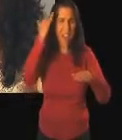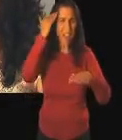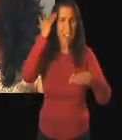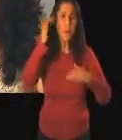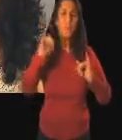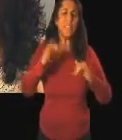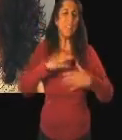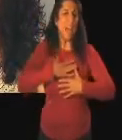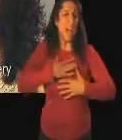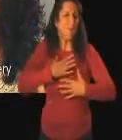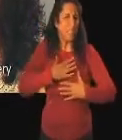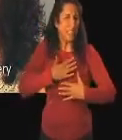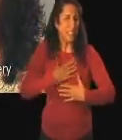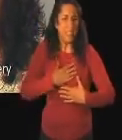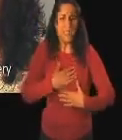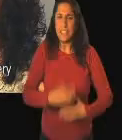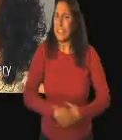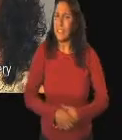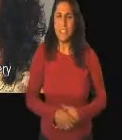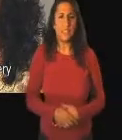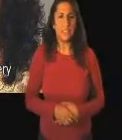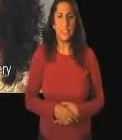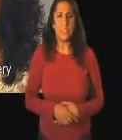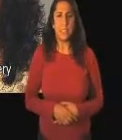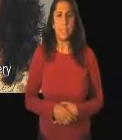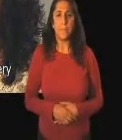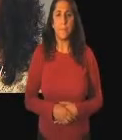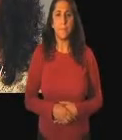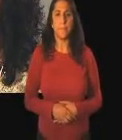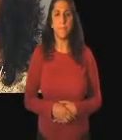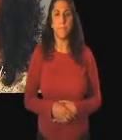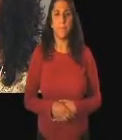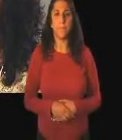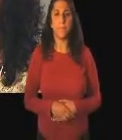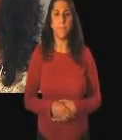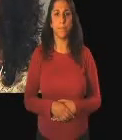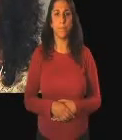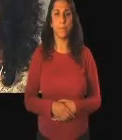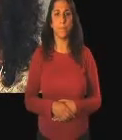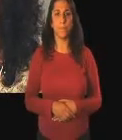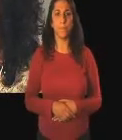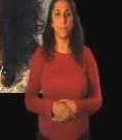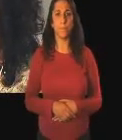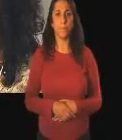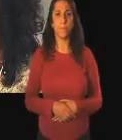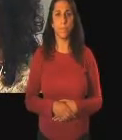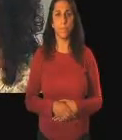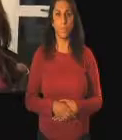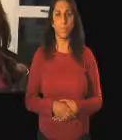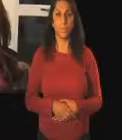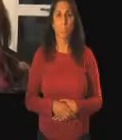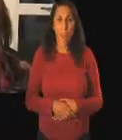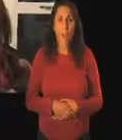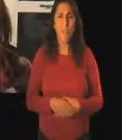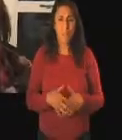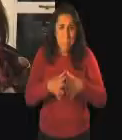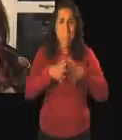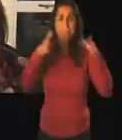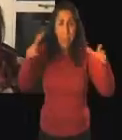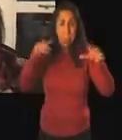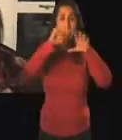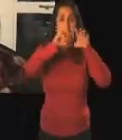in life and I think the idea of having surgery near your brain is quite scary. I mean it was